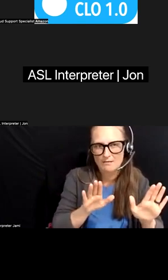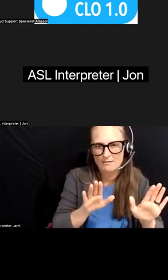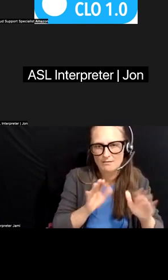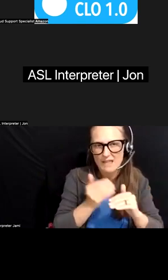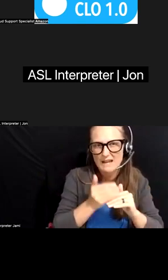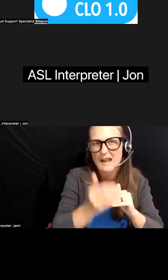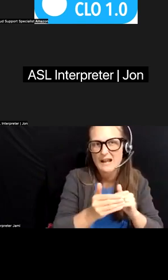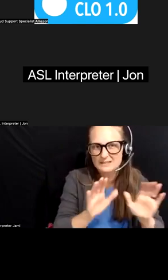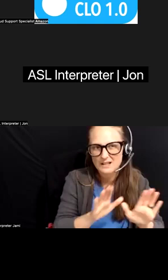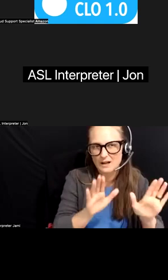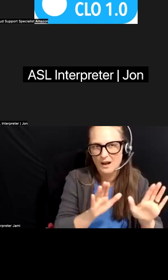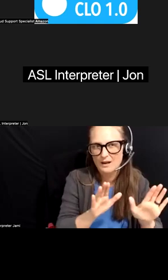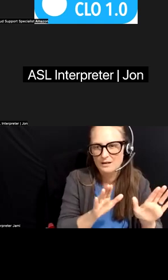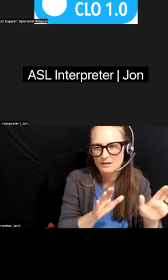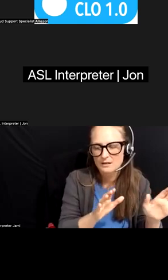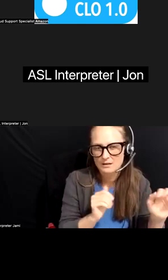when we cover them. So